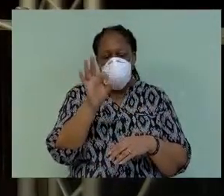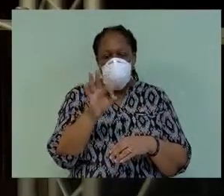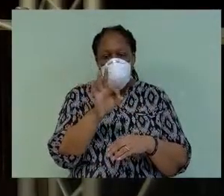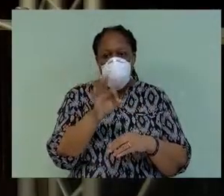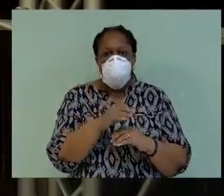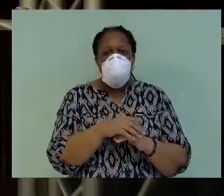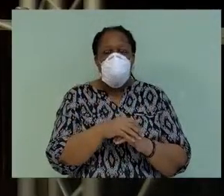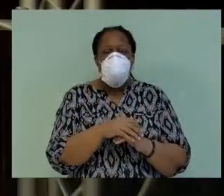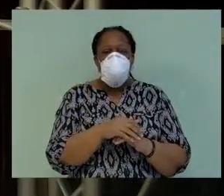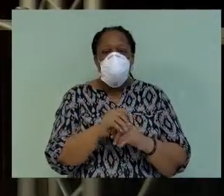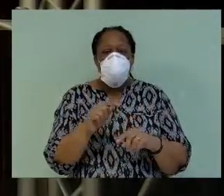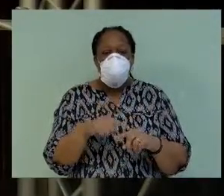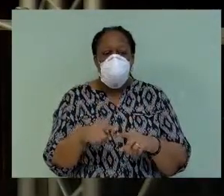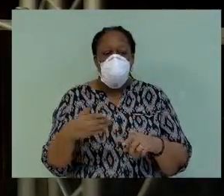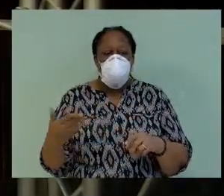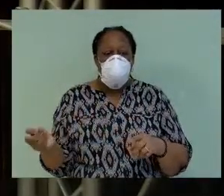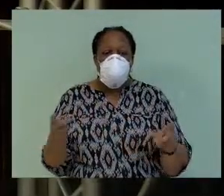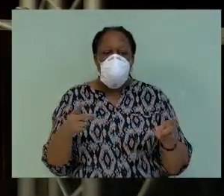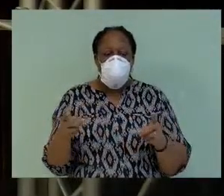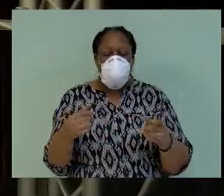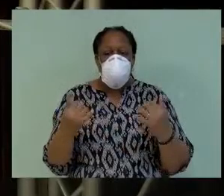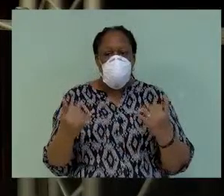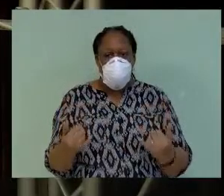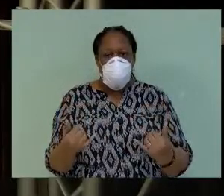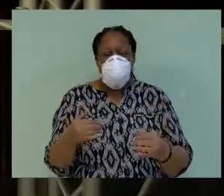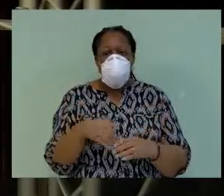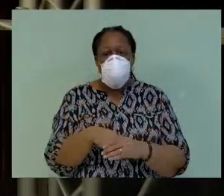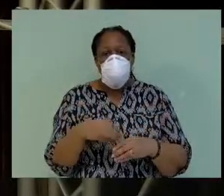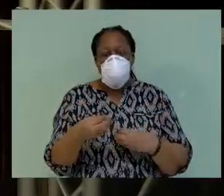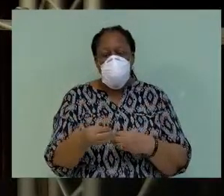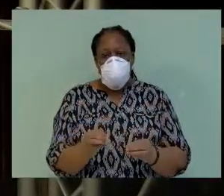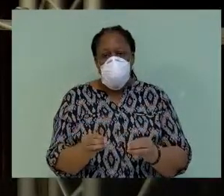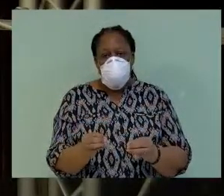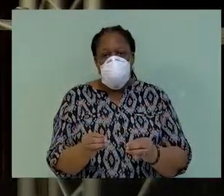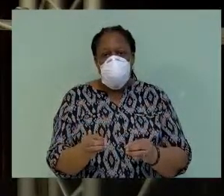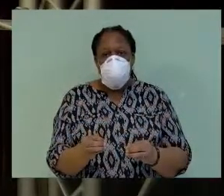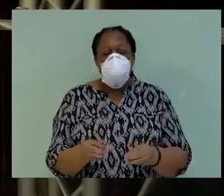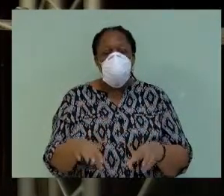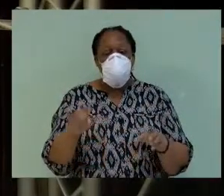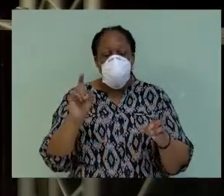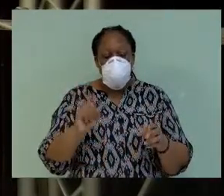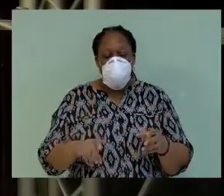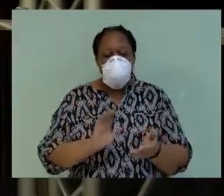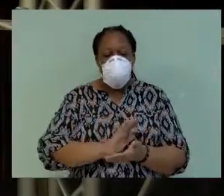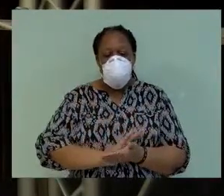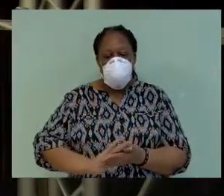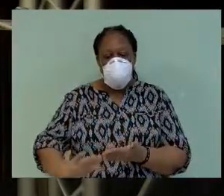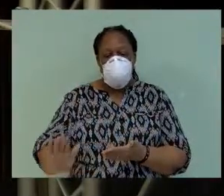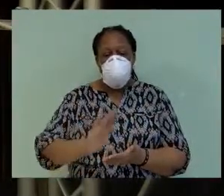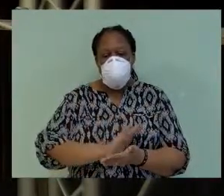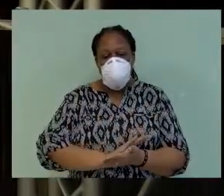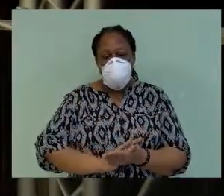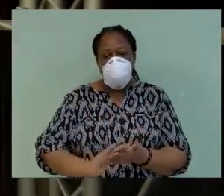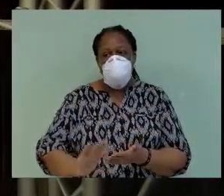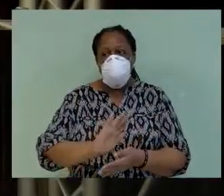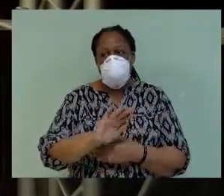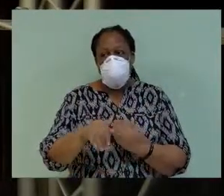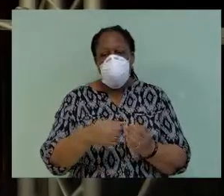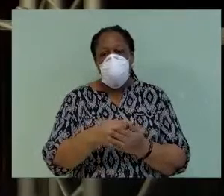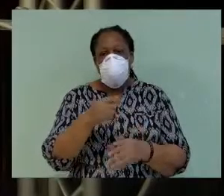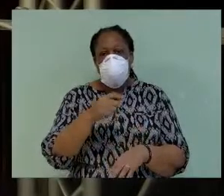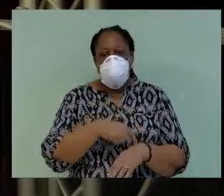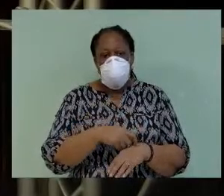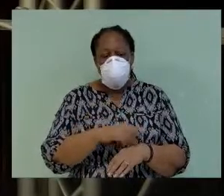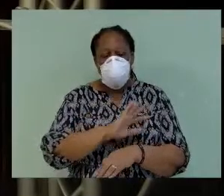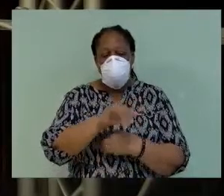are being employed. 1. The workplace is kept clean and hygienic throughout the workday.